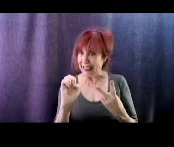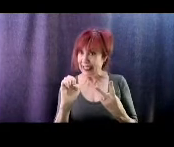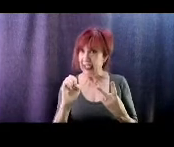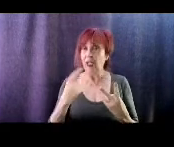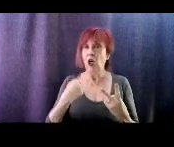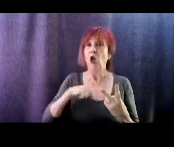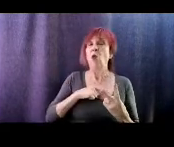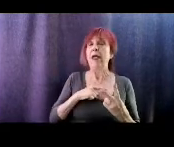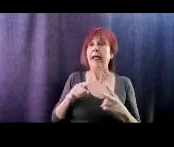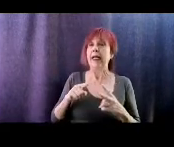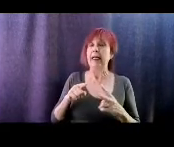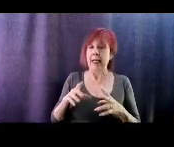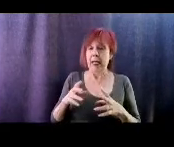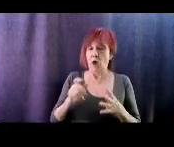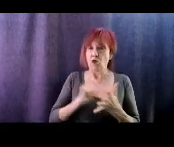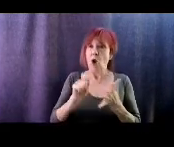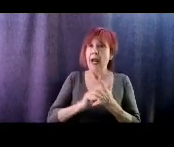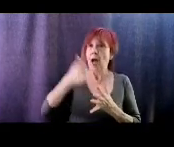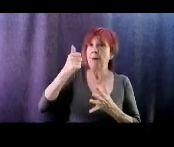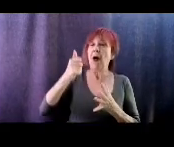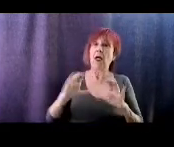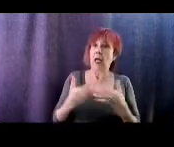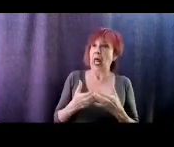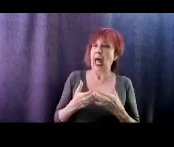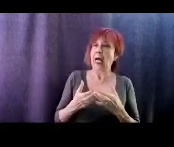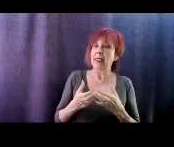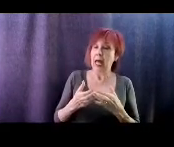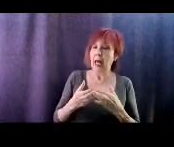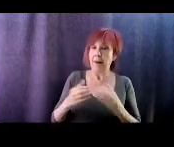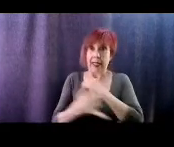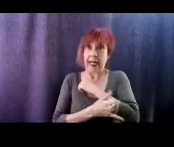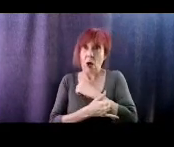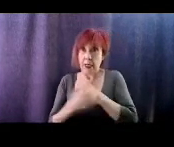county board, and they can offer credit for it that way.